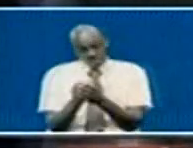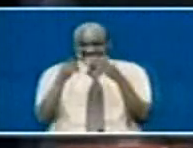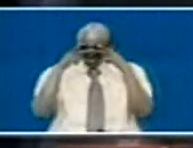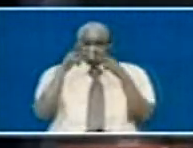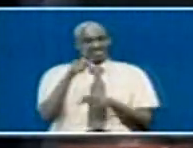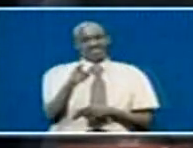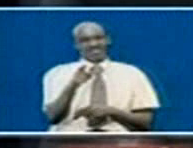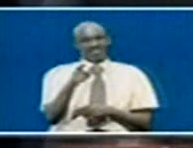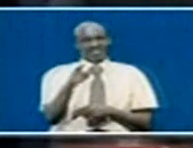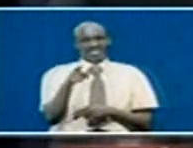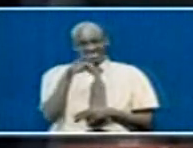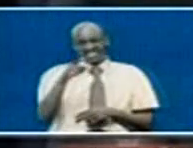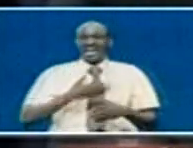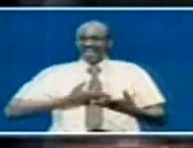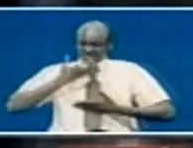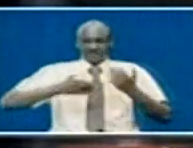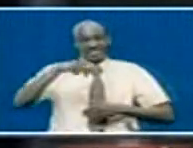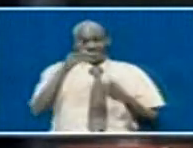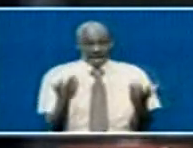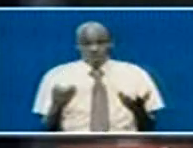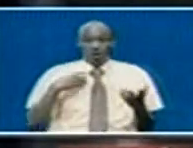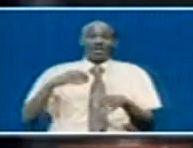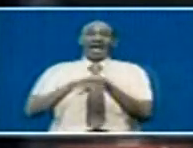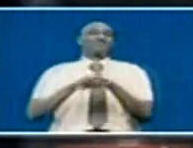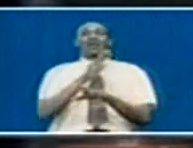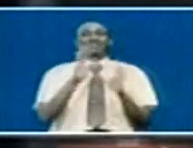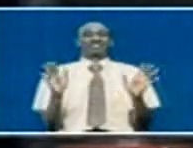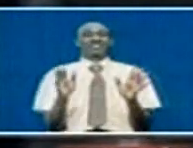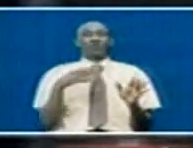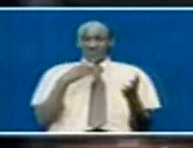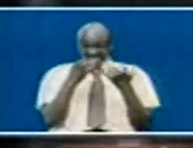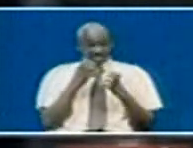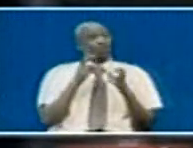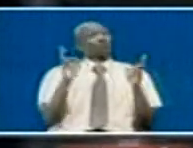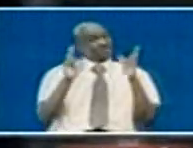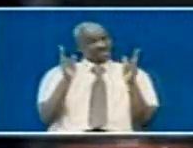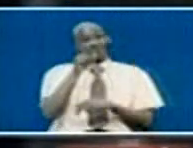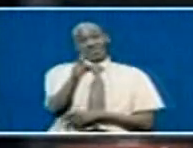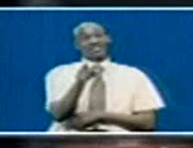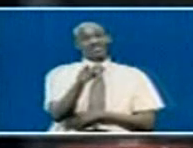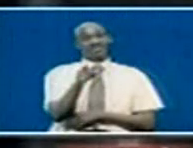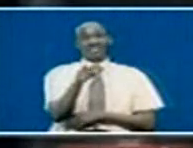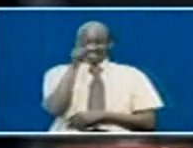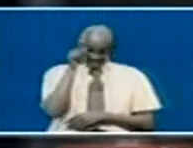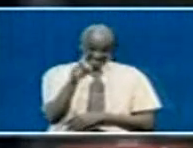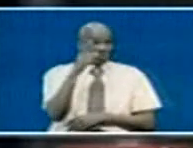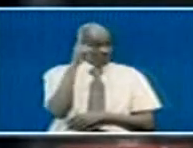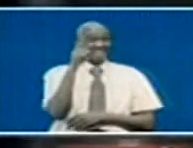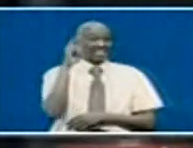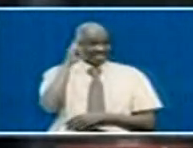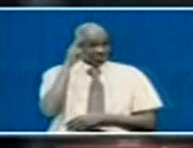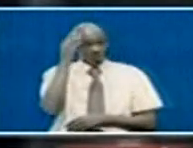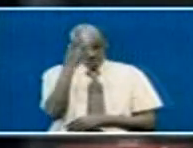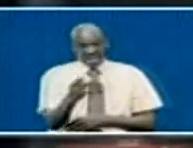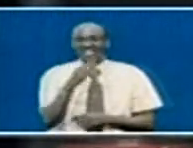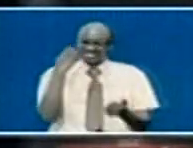terrorism, which is expressing itself on the continent. So we need to prepare for that. And that perhaps is one of the reasons why it